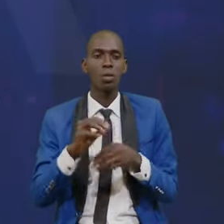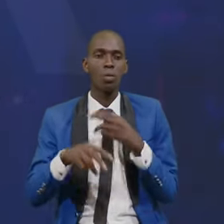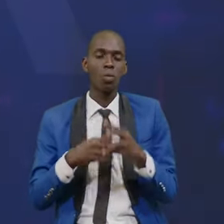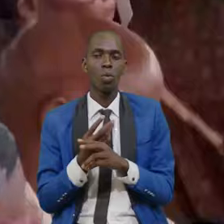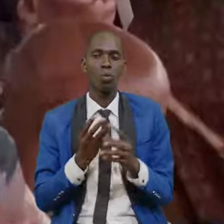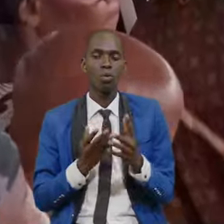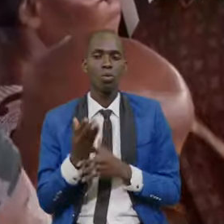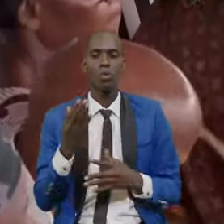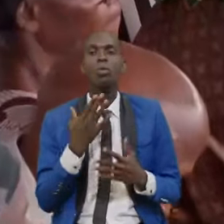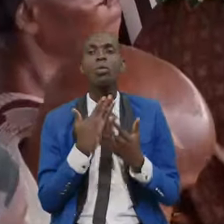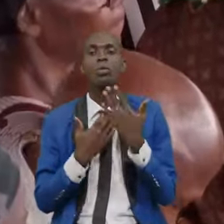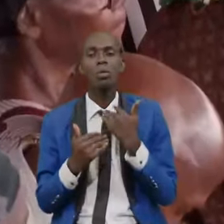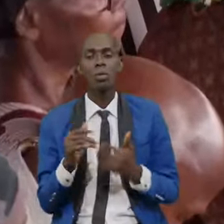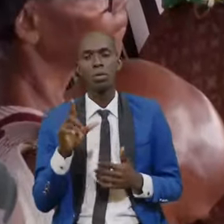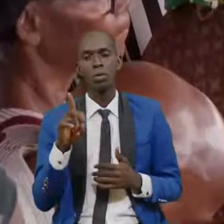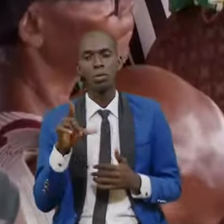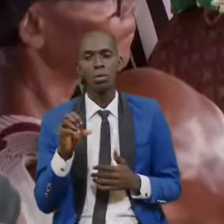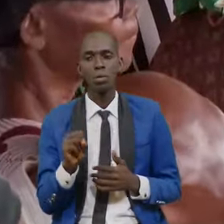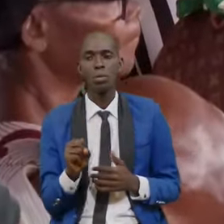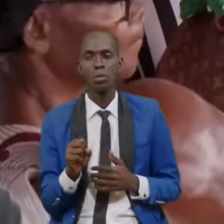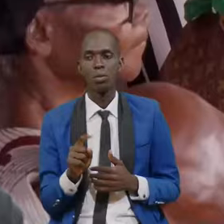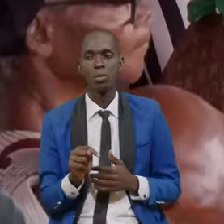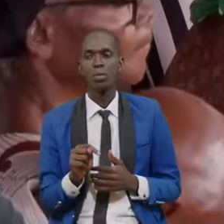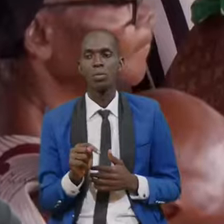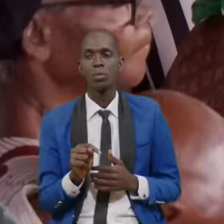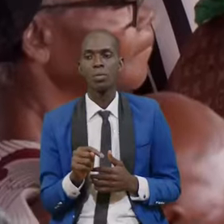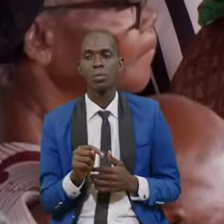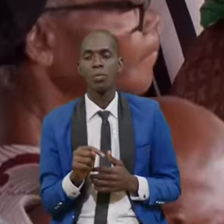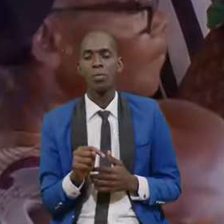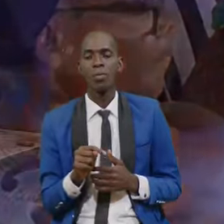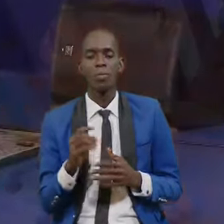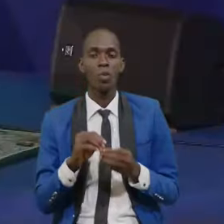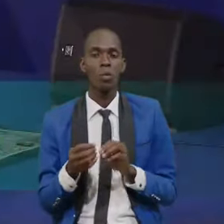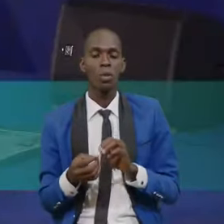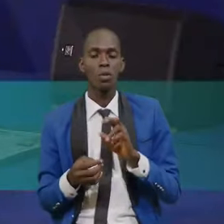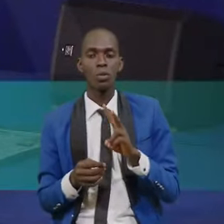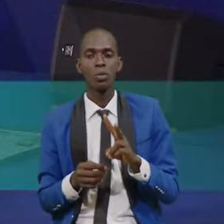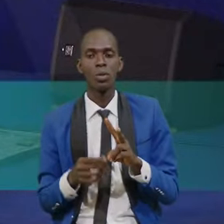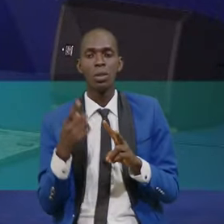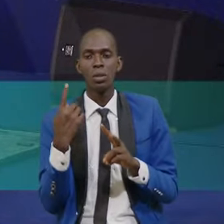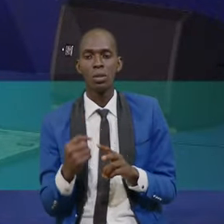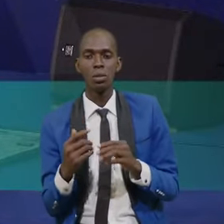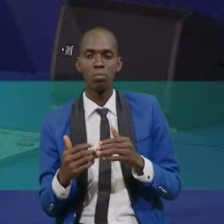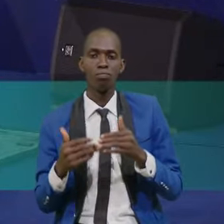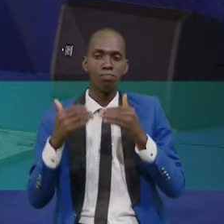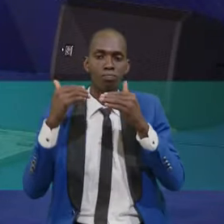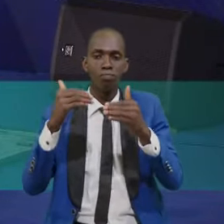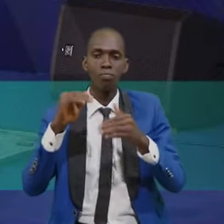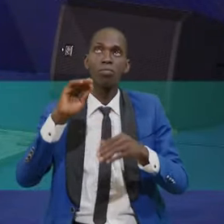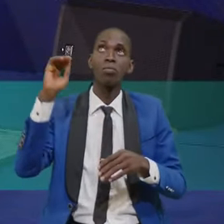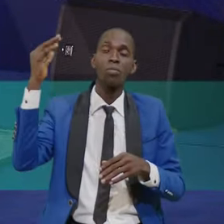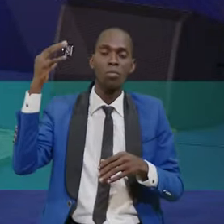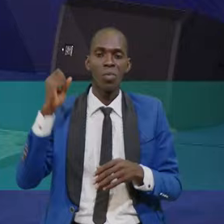at number two here. Number two, we're looking at the extensive, gracious, peculiar